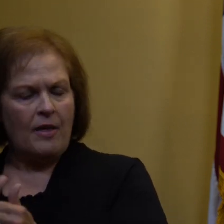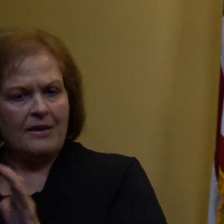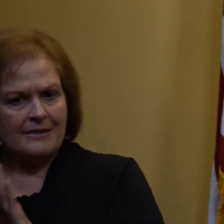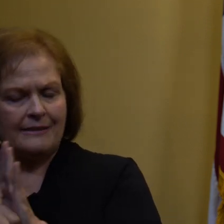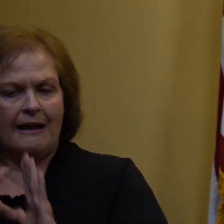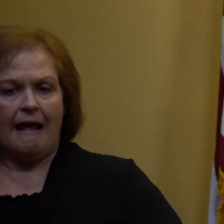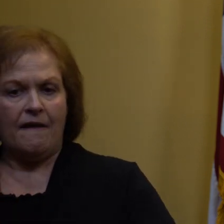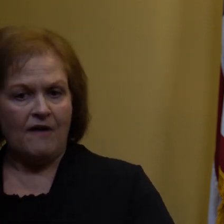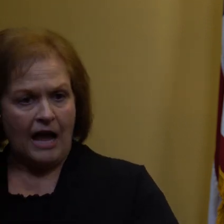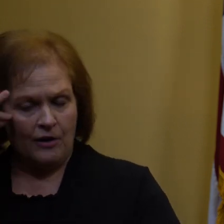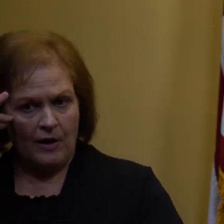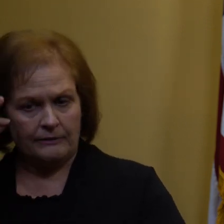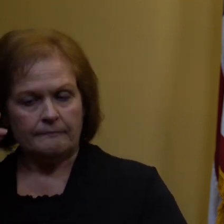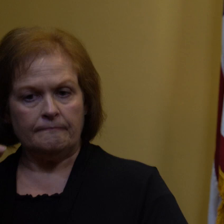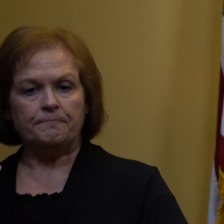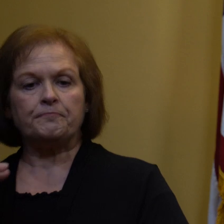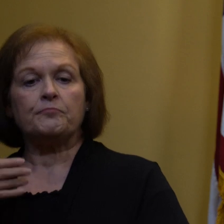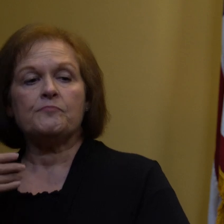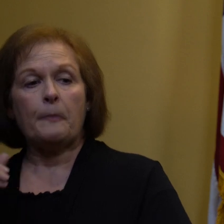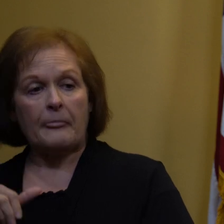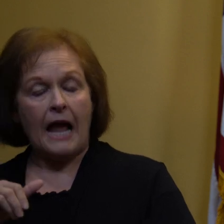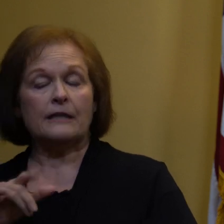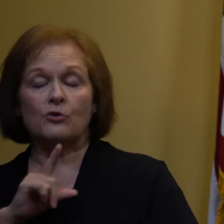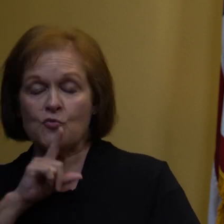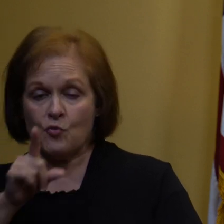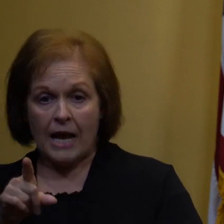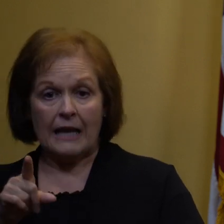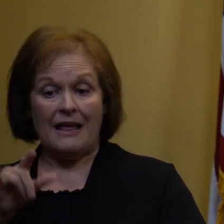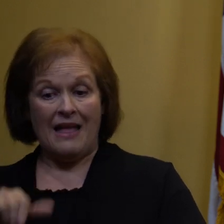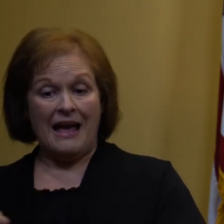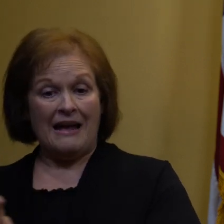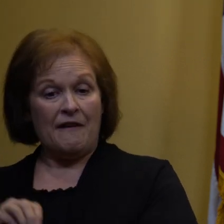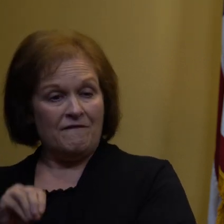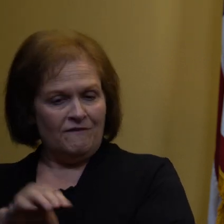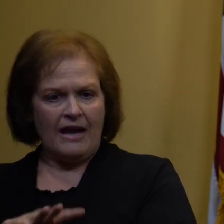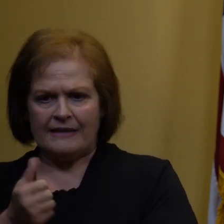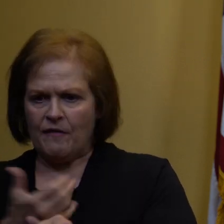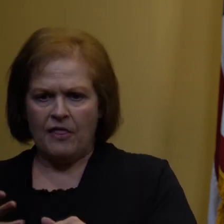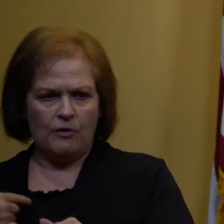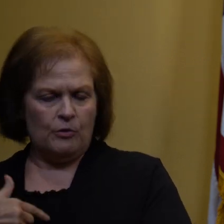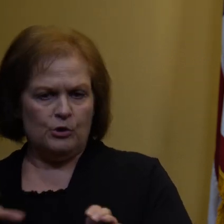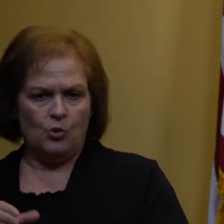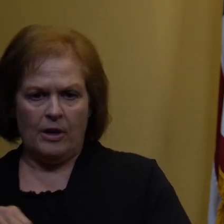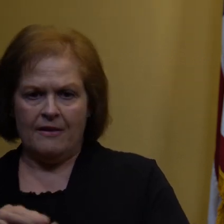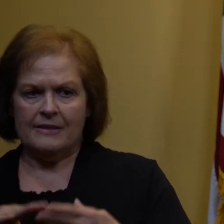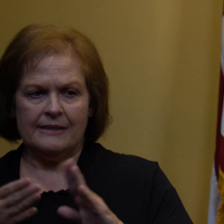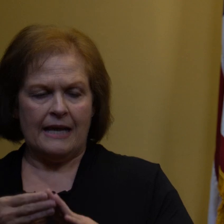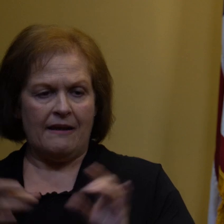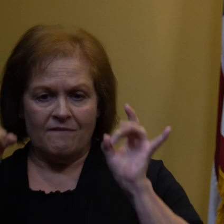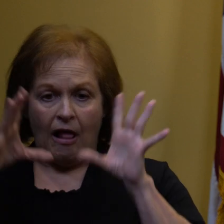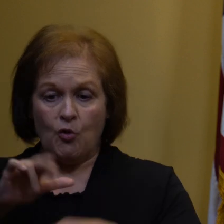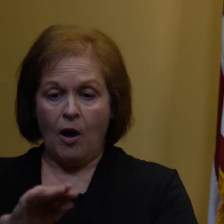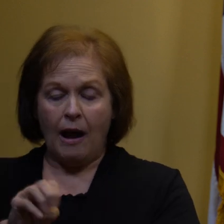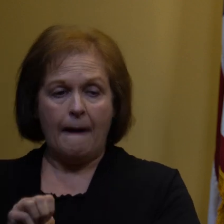federal level relative to mental health. It plagues everything that we're dealing with here in our city. Violent